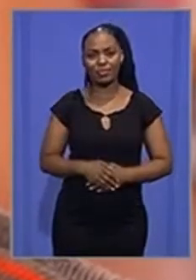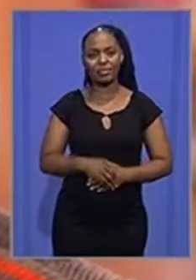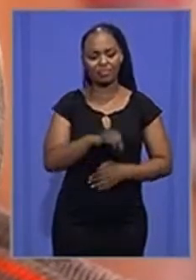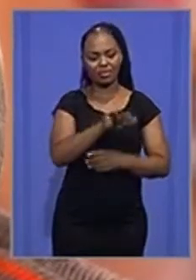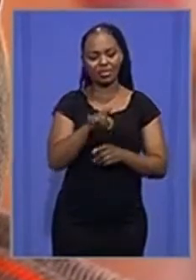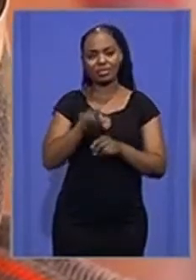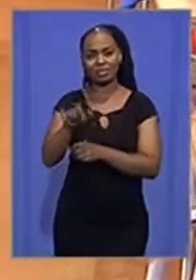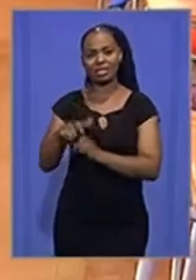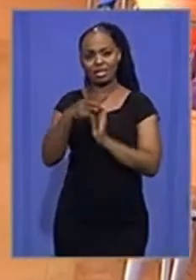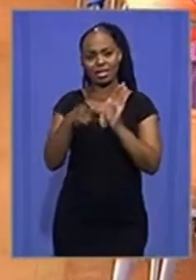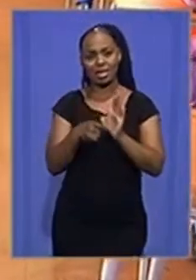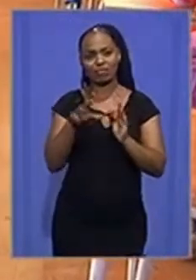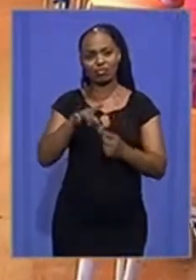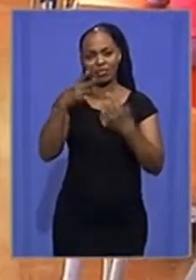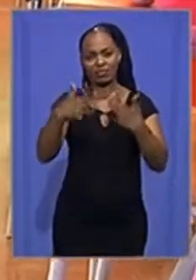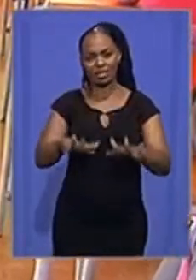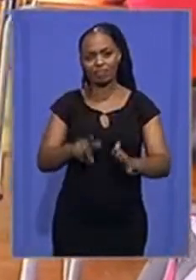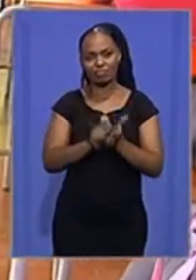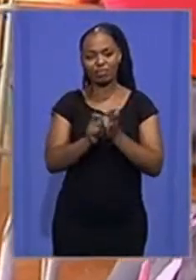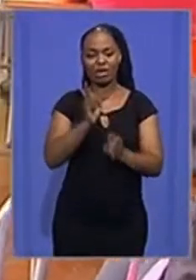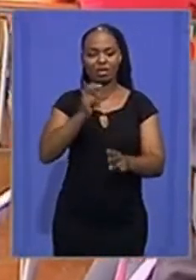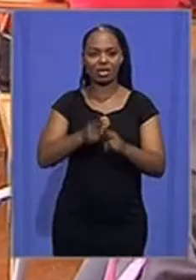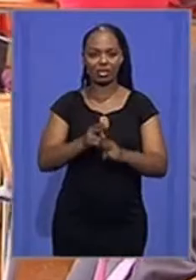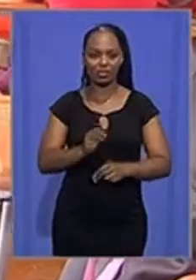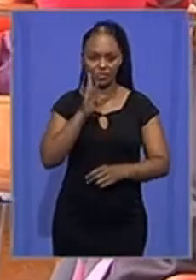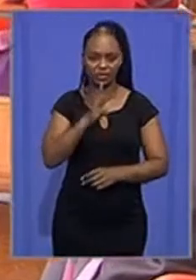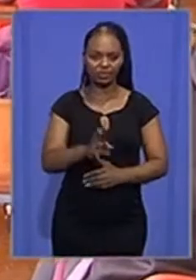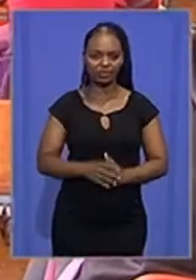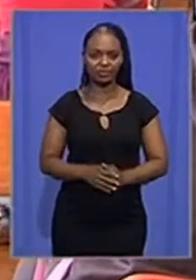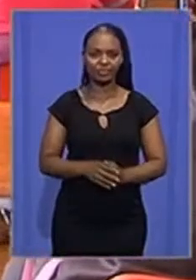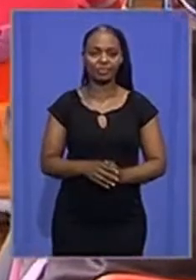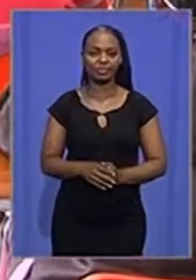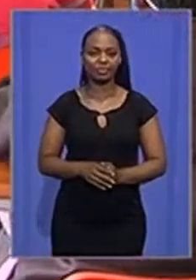Ke Mareketla Mohlabe wa ditaba tša SABC le hae ka borwa bja Johannesburg.